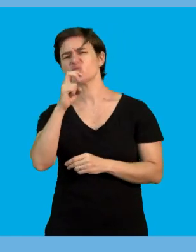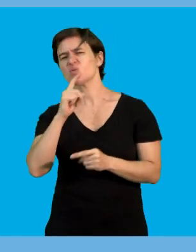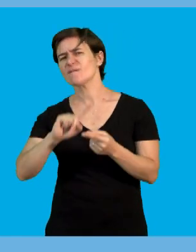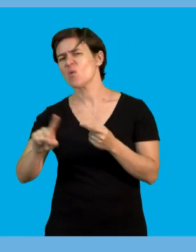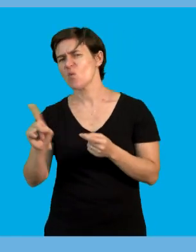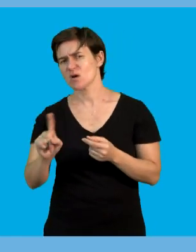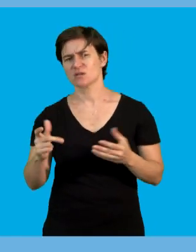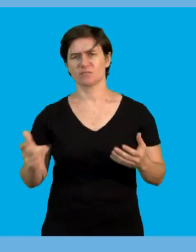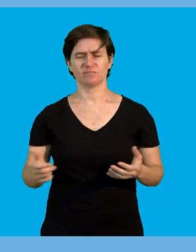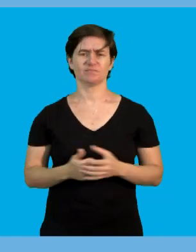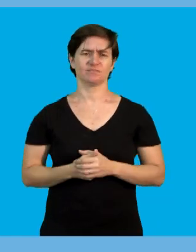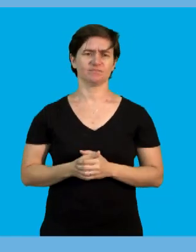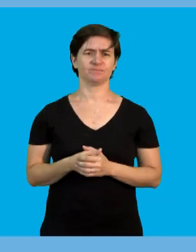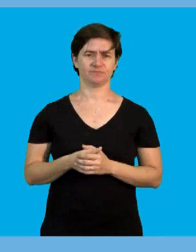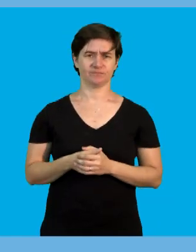need to know that